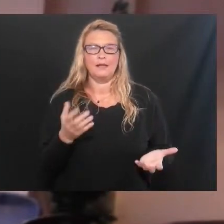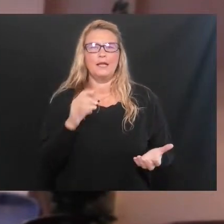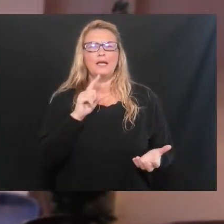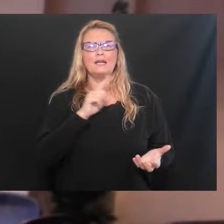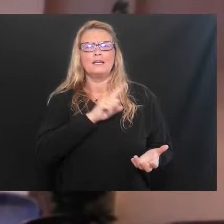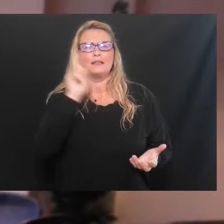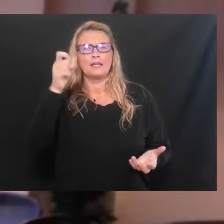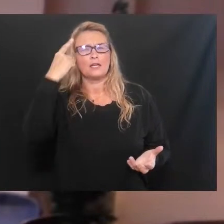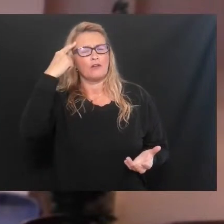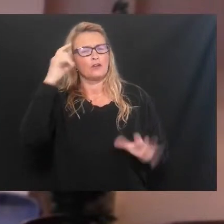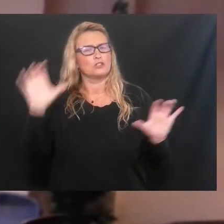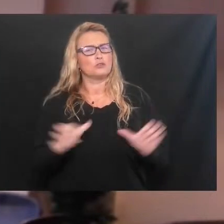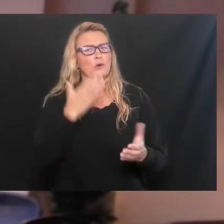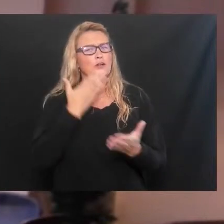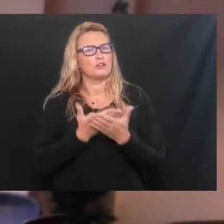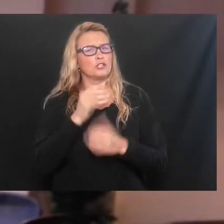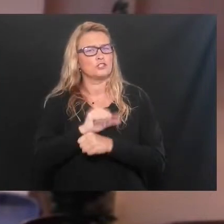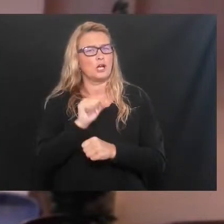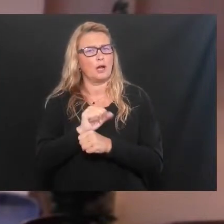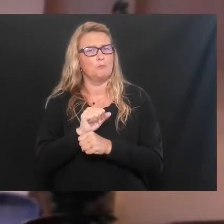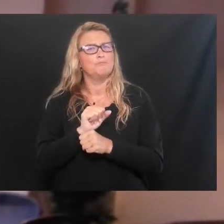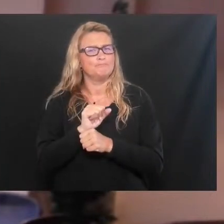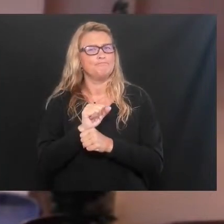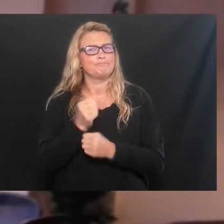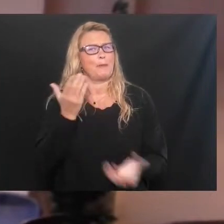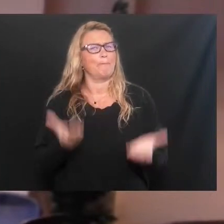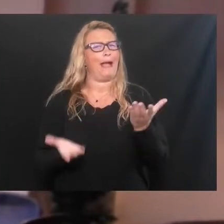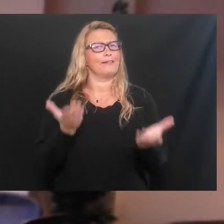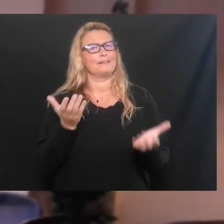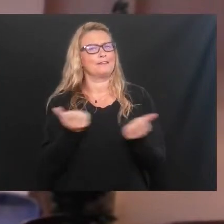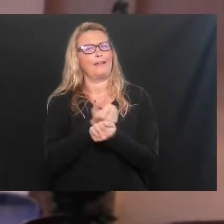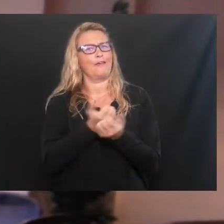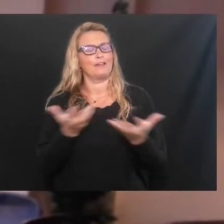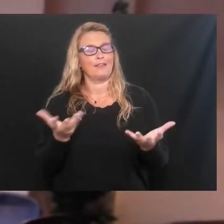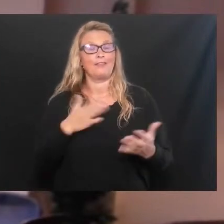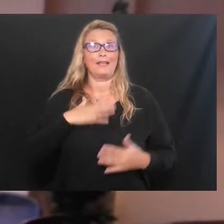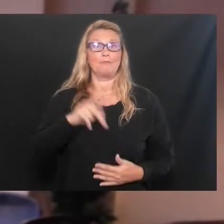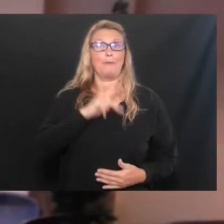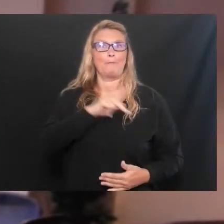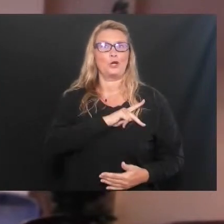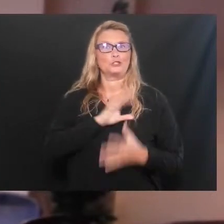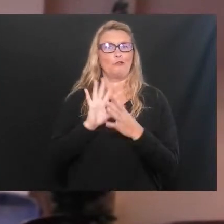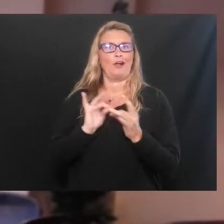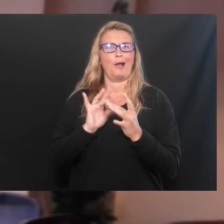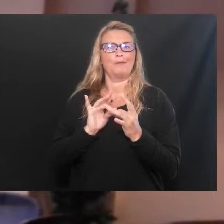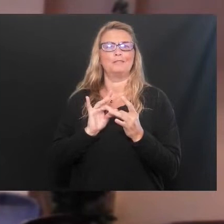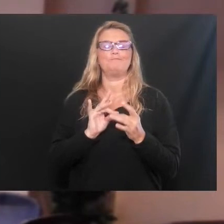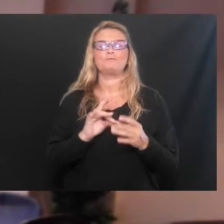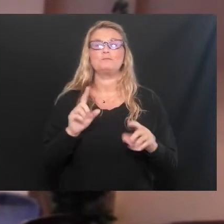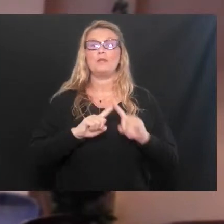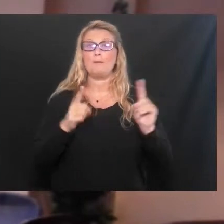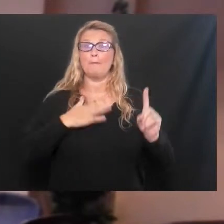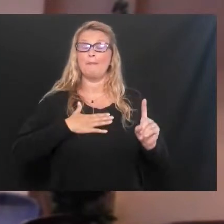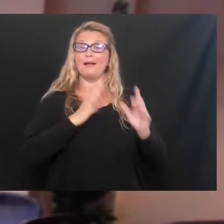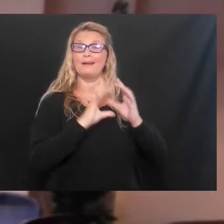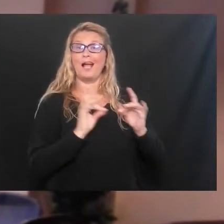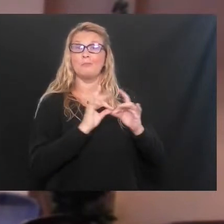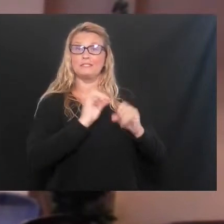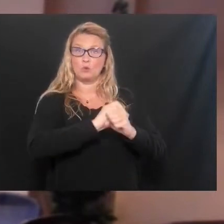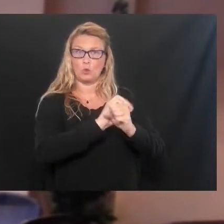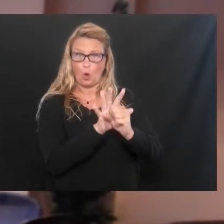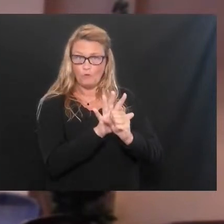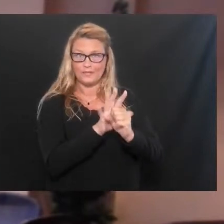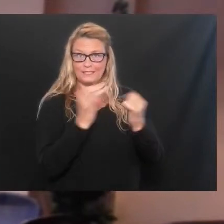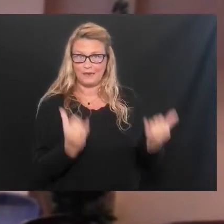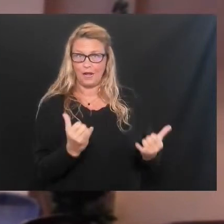of balancing I believe he's doing. That's my personal commentary. For my comments on COVID-19, the